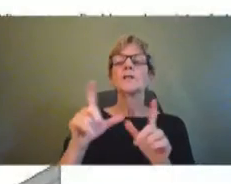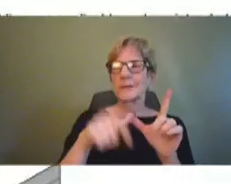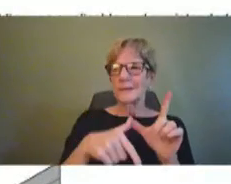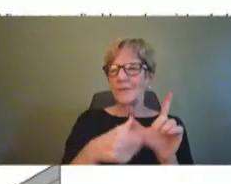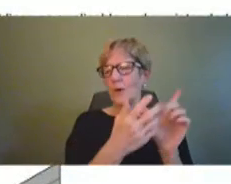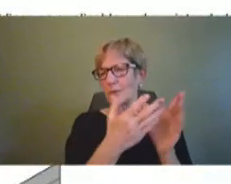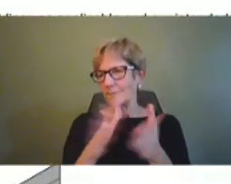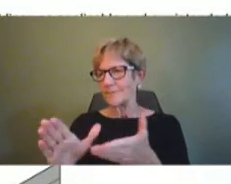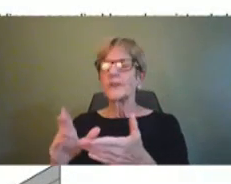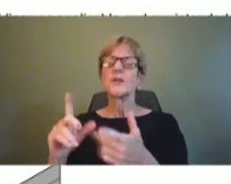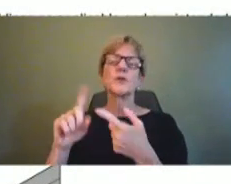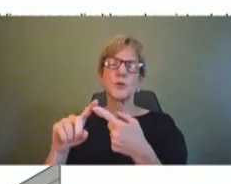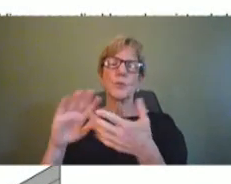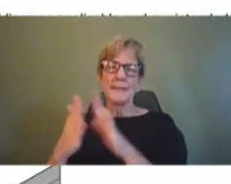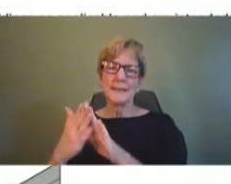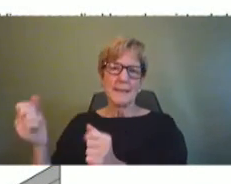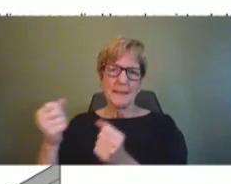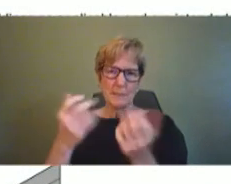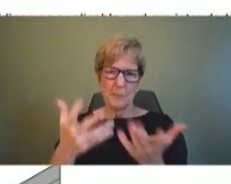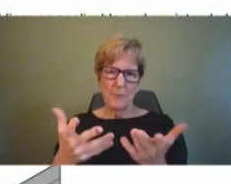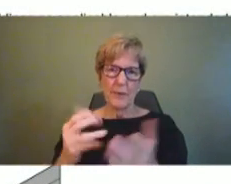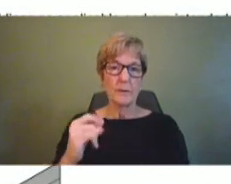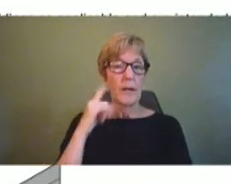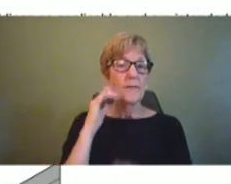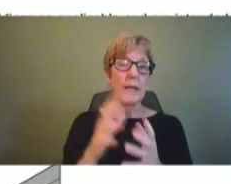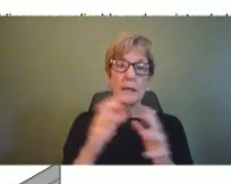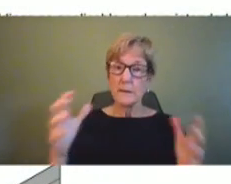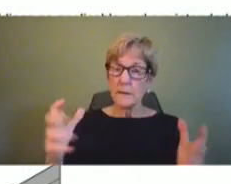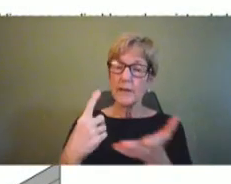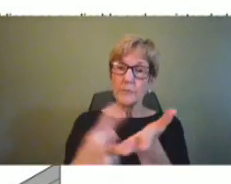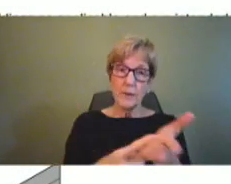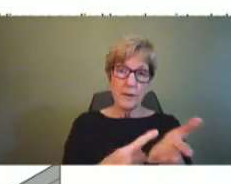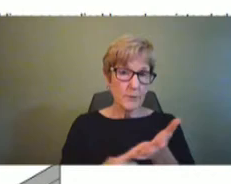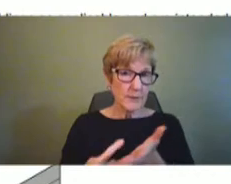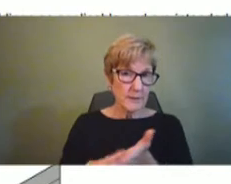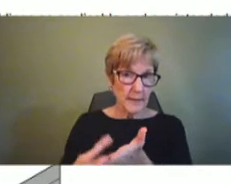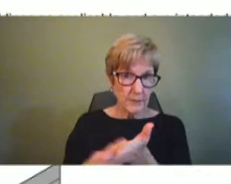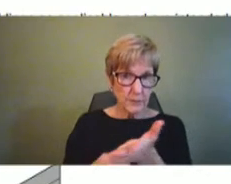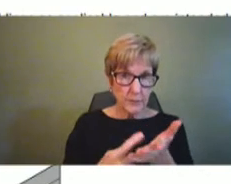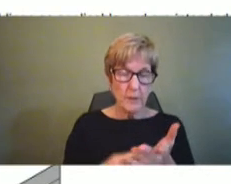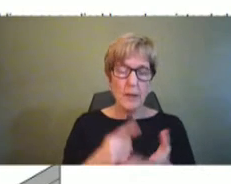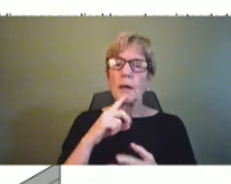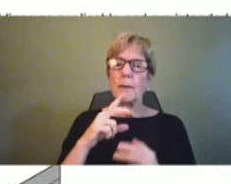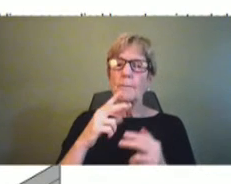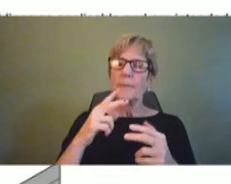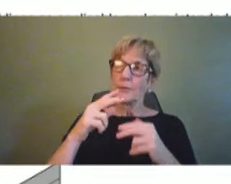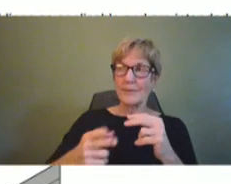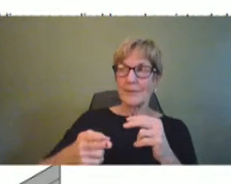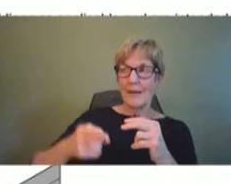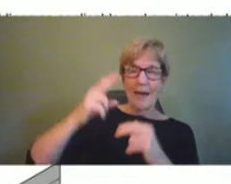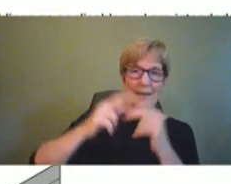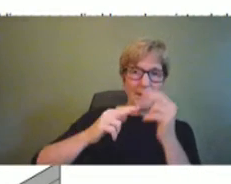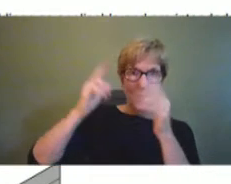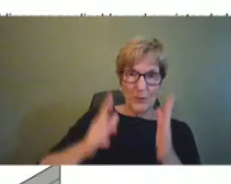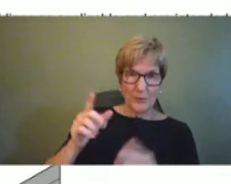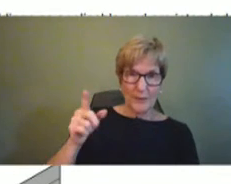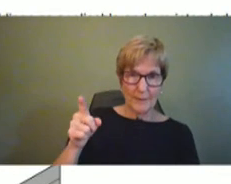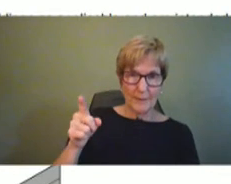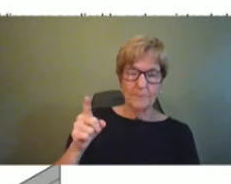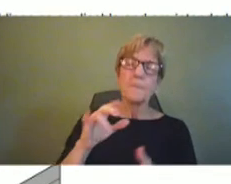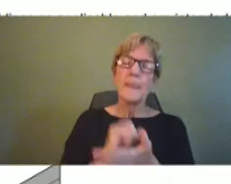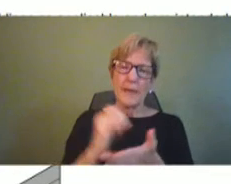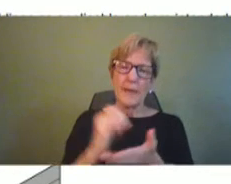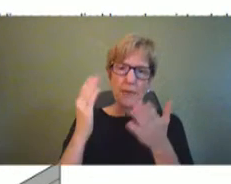providing um I think a lot of conversation in the area has been about building height um I think that might be what you hear about